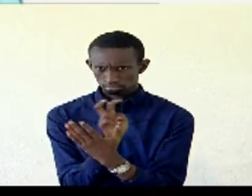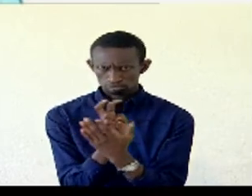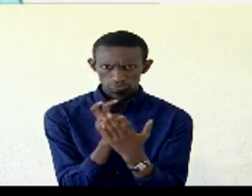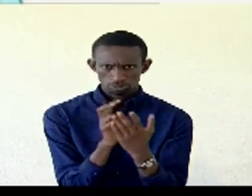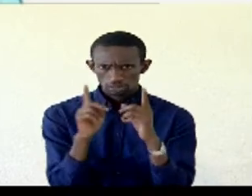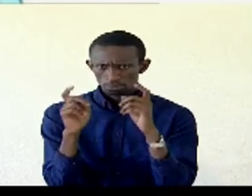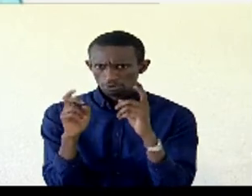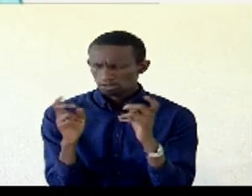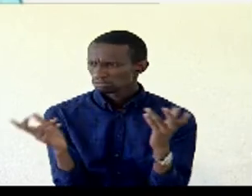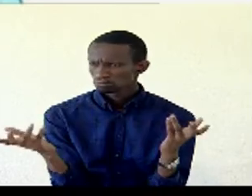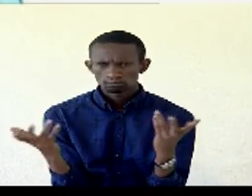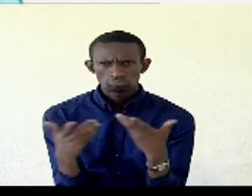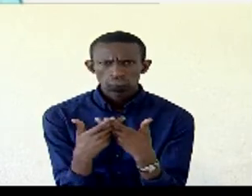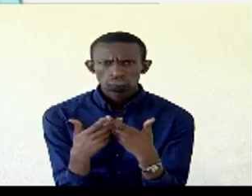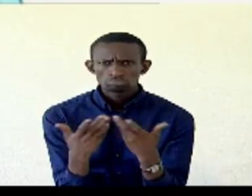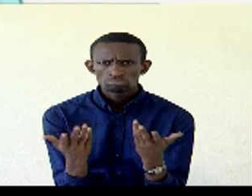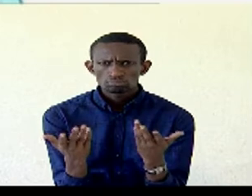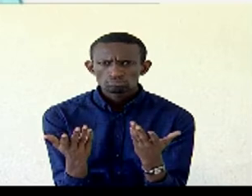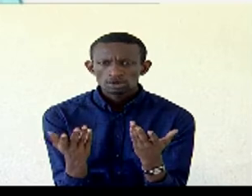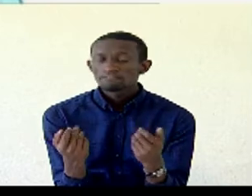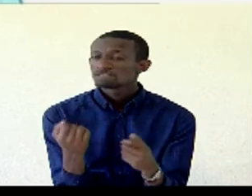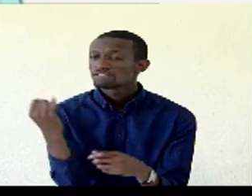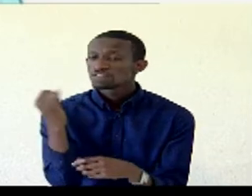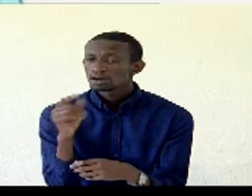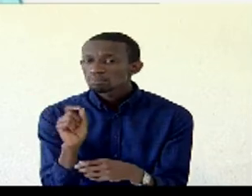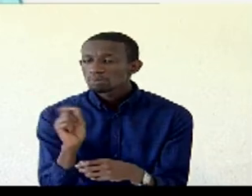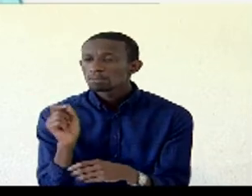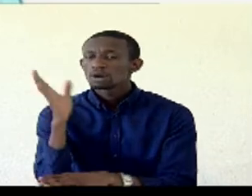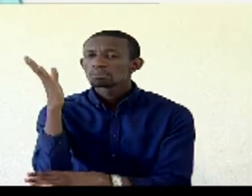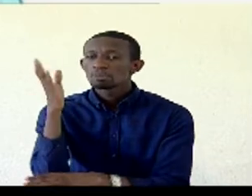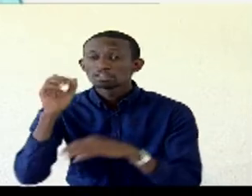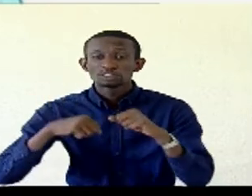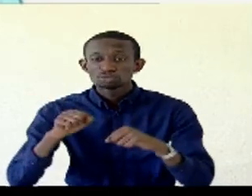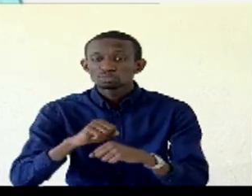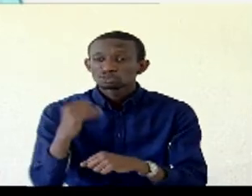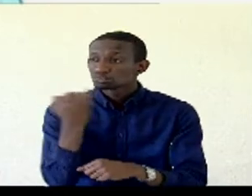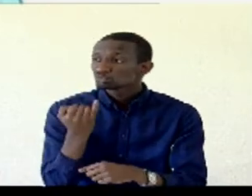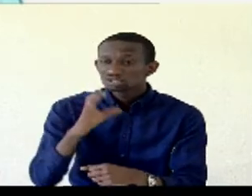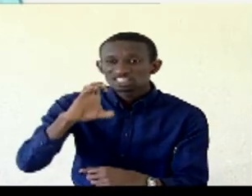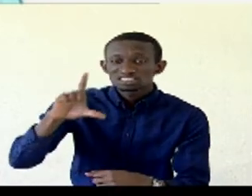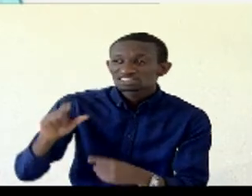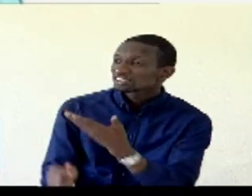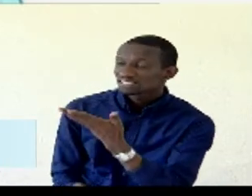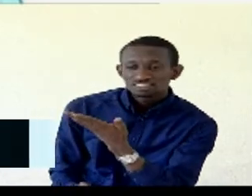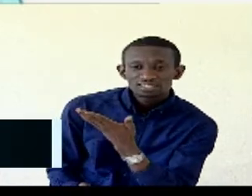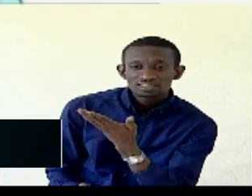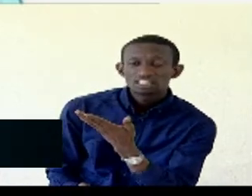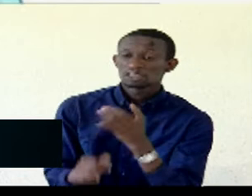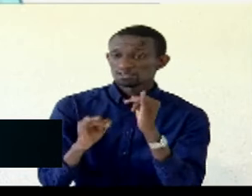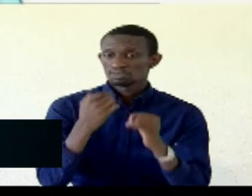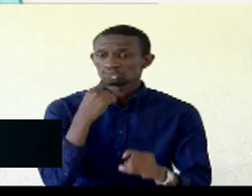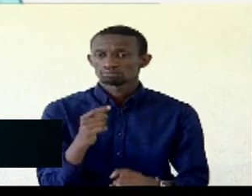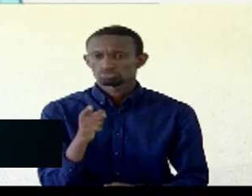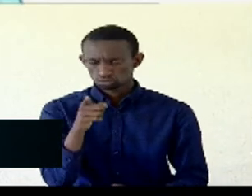here? That given a pen and pencil, can I draw this cell? So when they say, draw